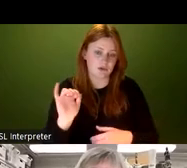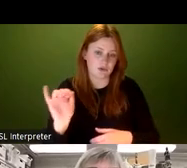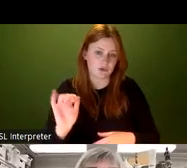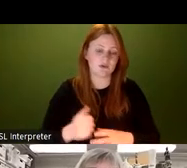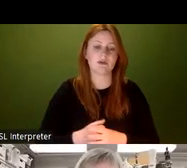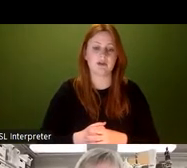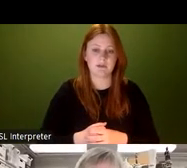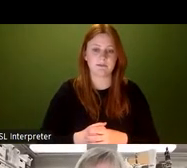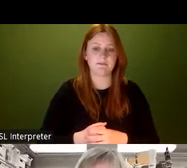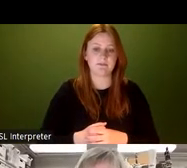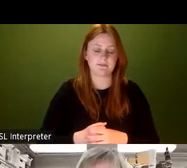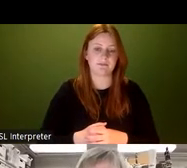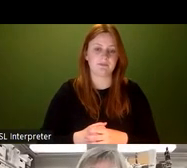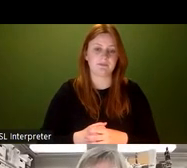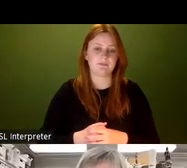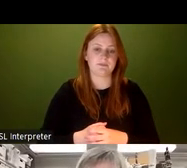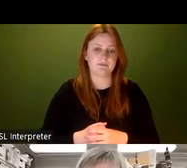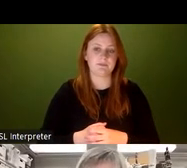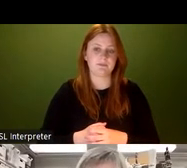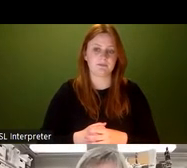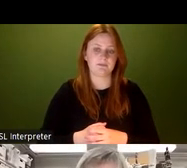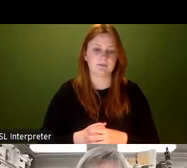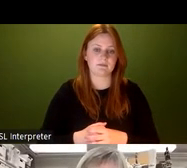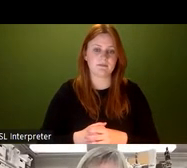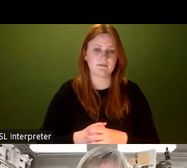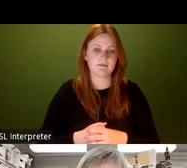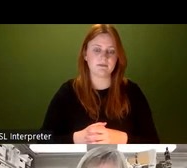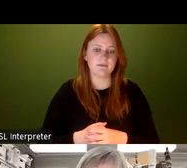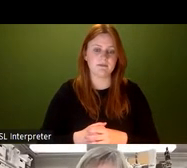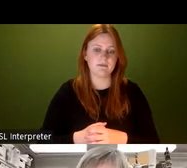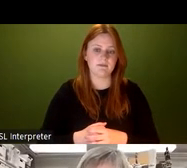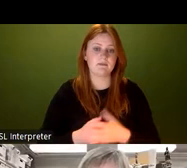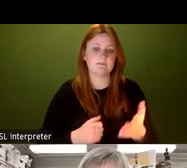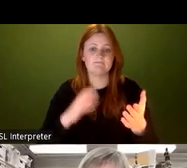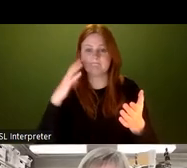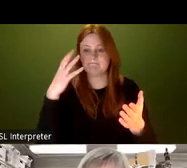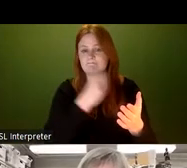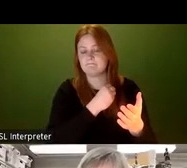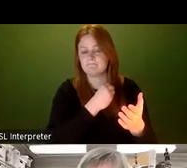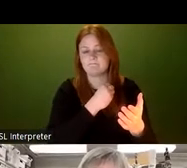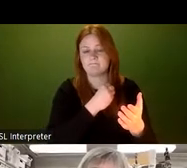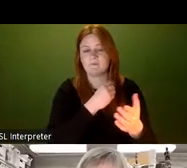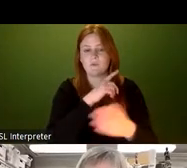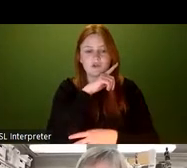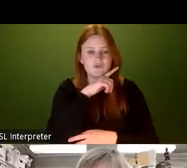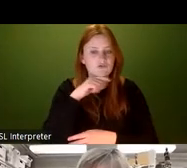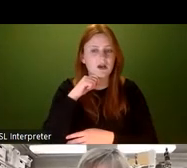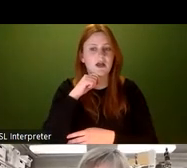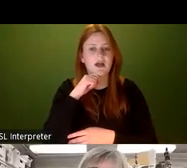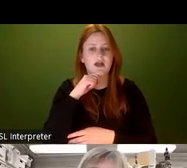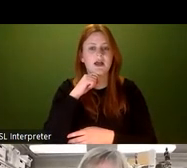here also a really beautiful surface of drying